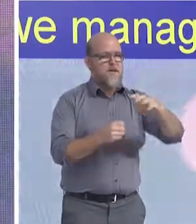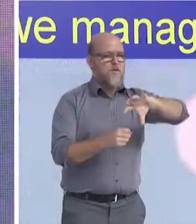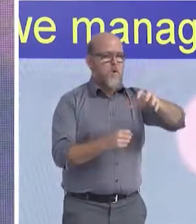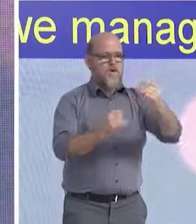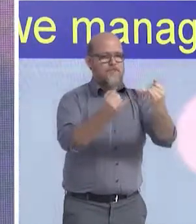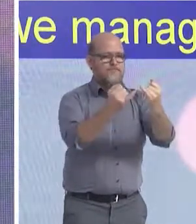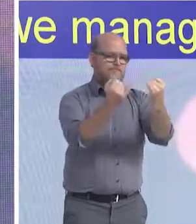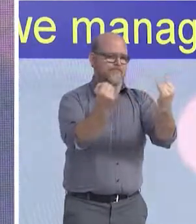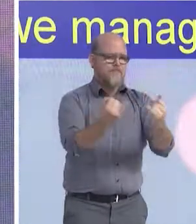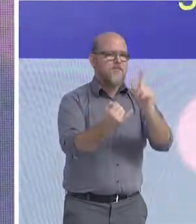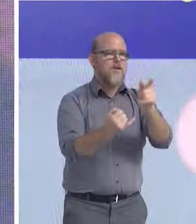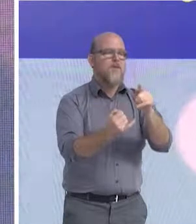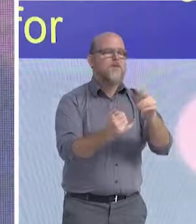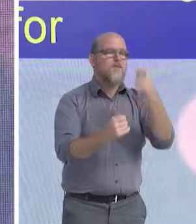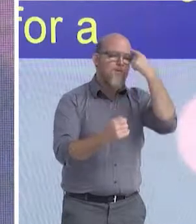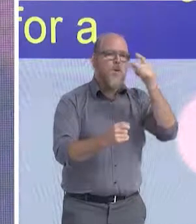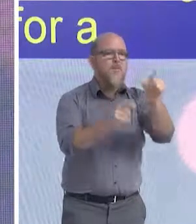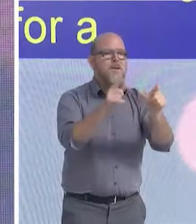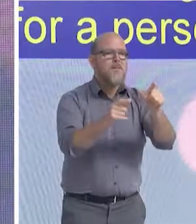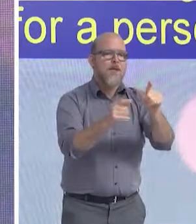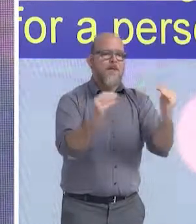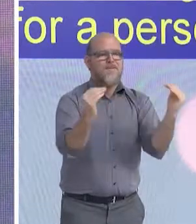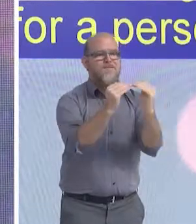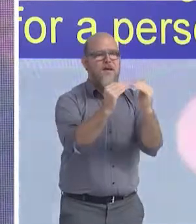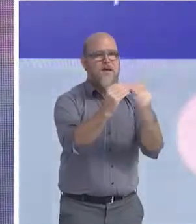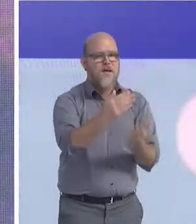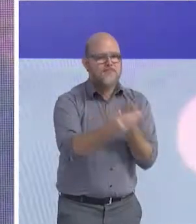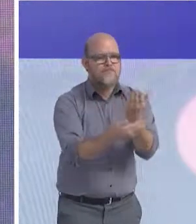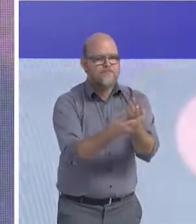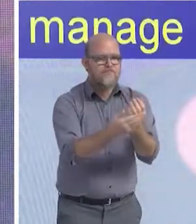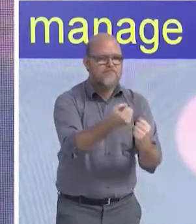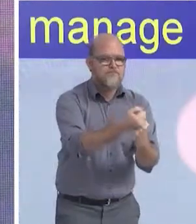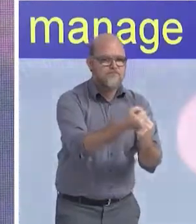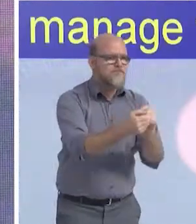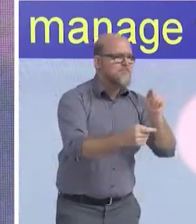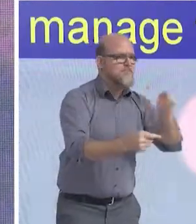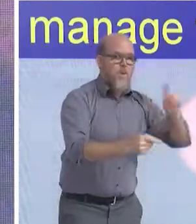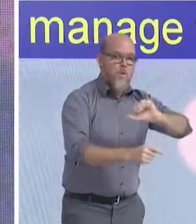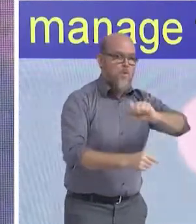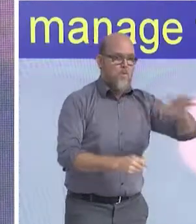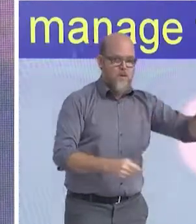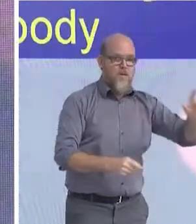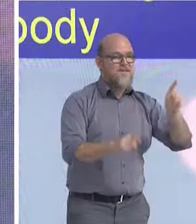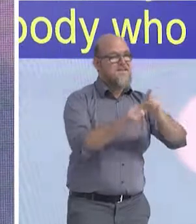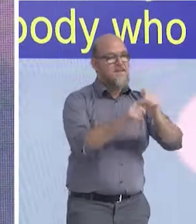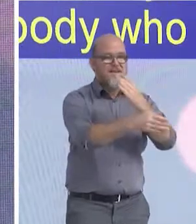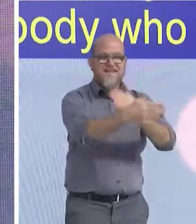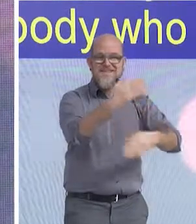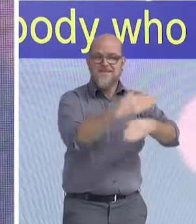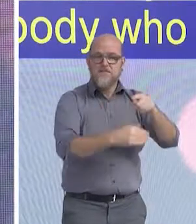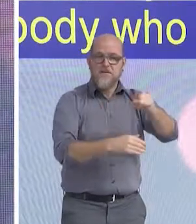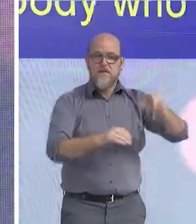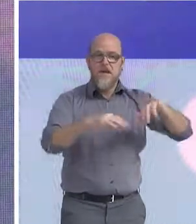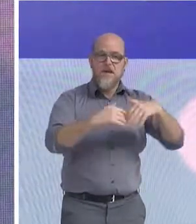for a person with disabilities, when we manage to get, you know, a pension for somebody who is without that form of protection, when